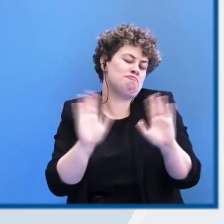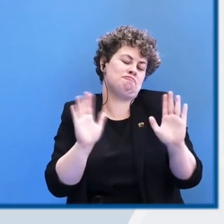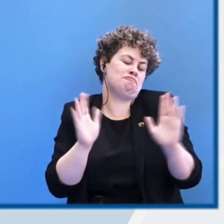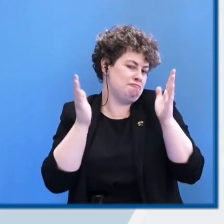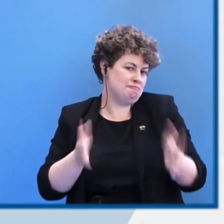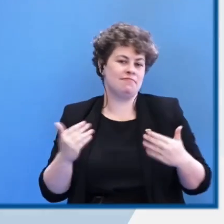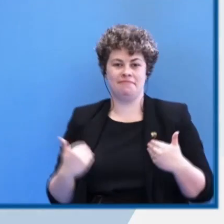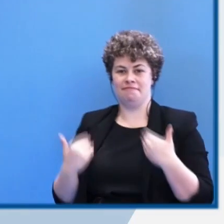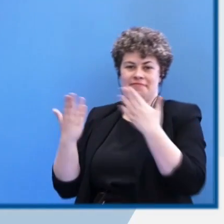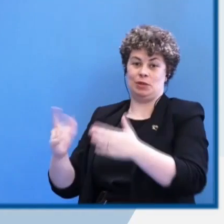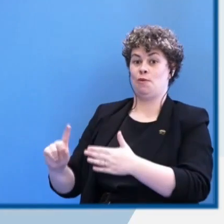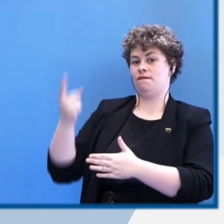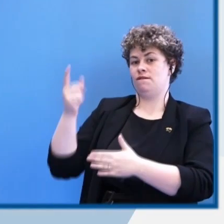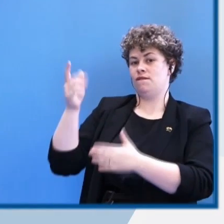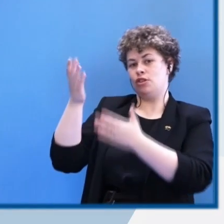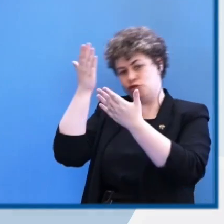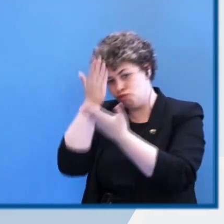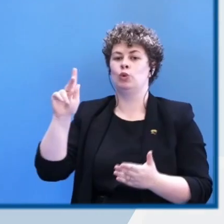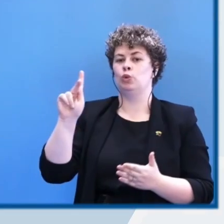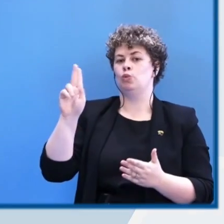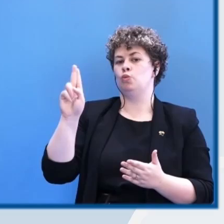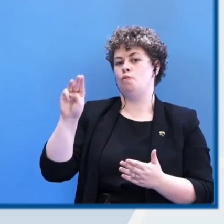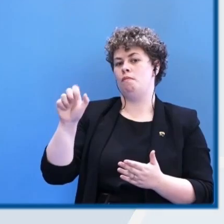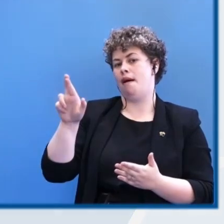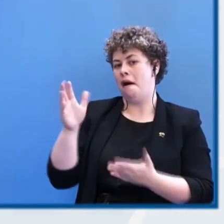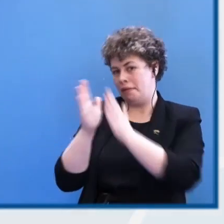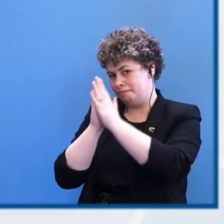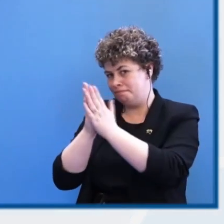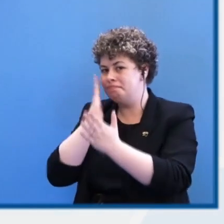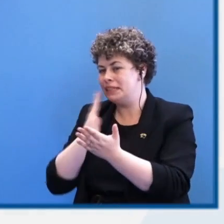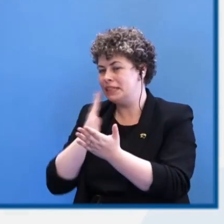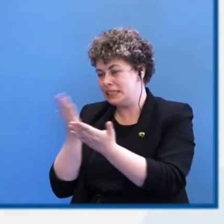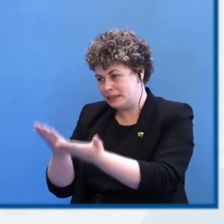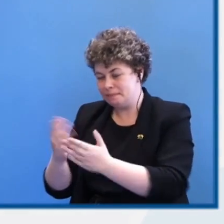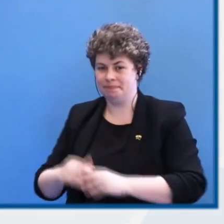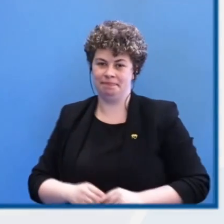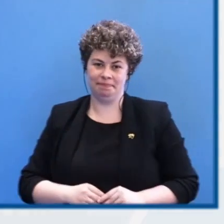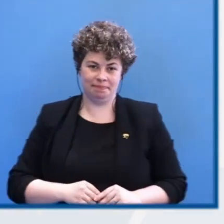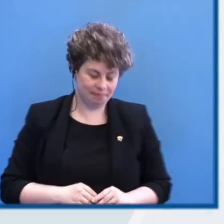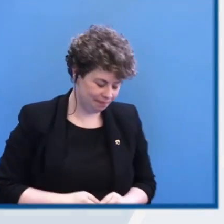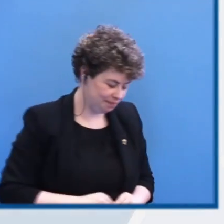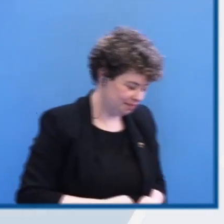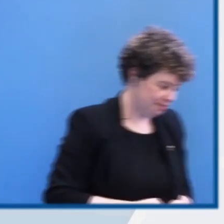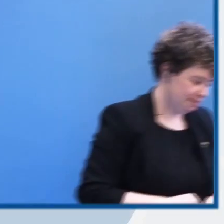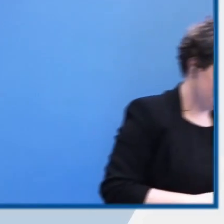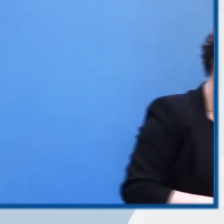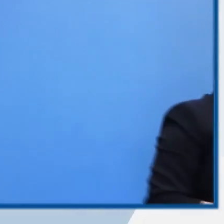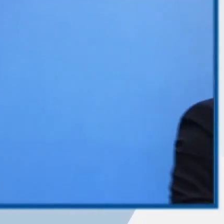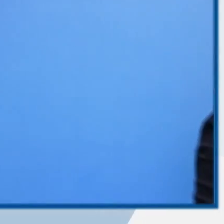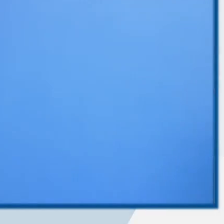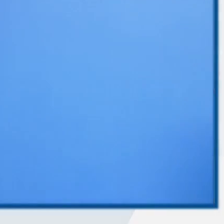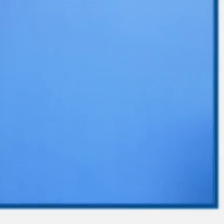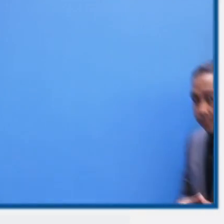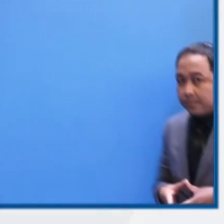over to our first distinguished panelist, Vijay Kumar. Please take the microphone. Thanks, Dr.